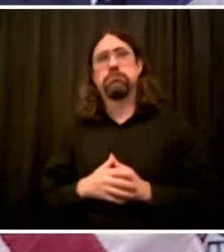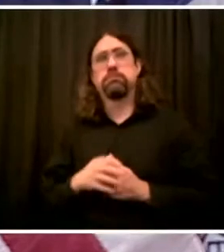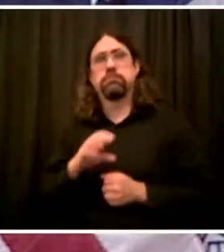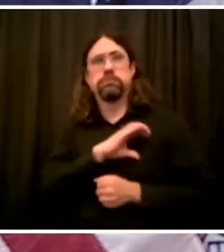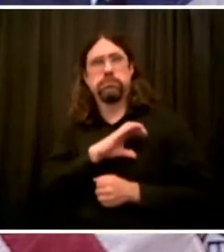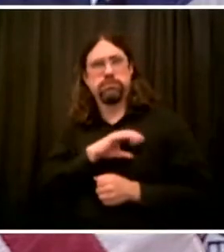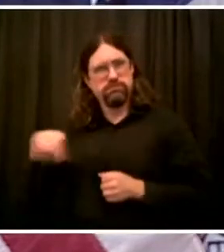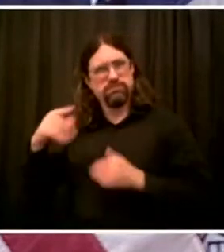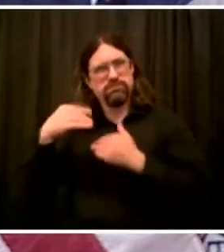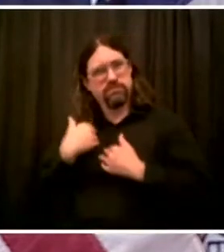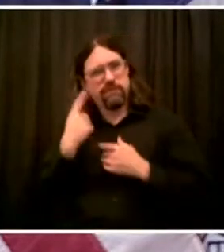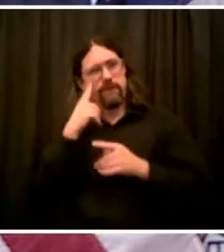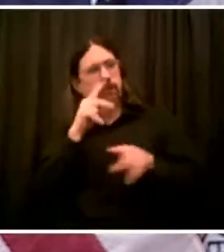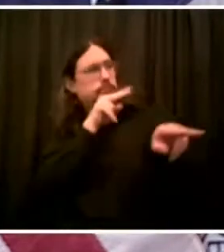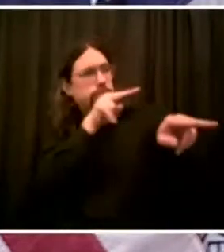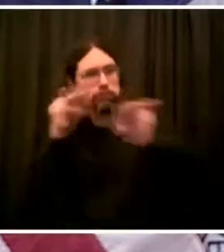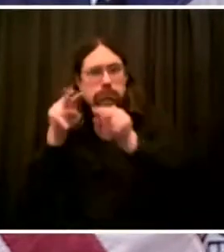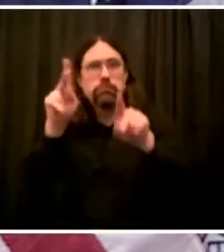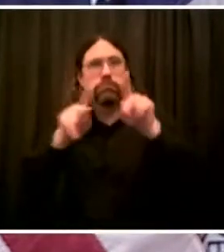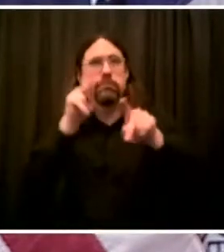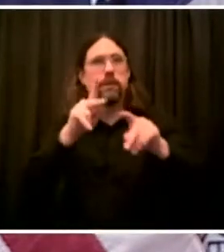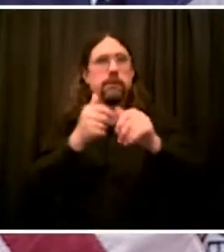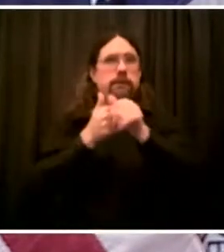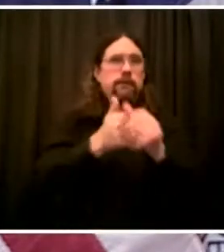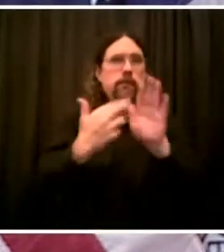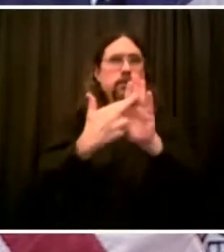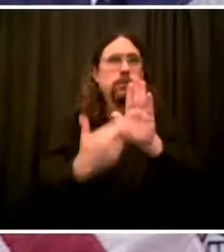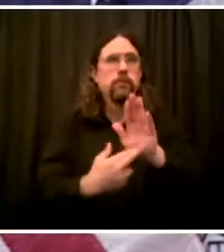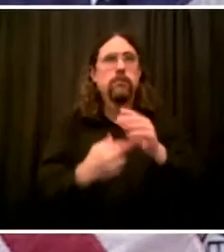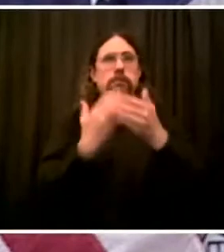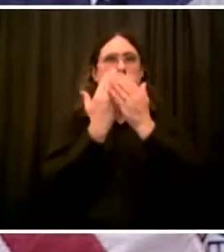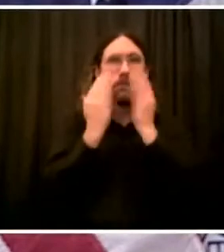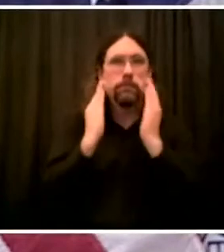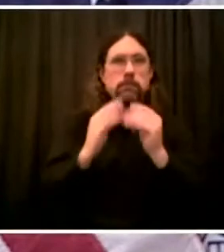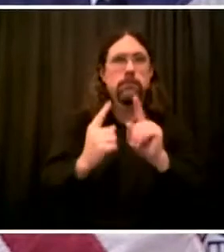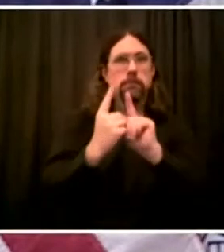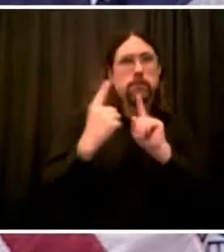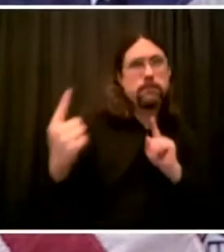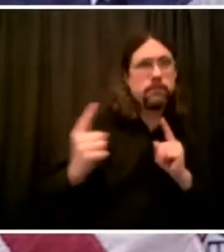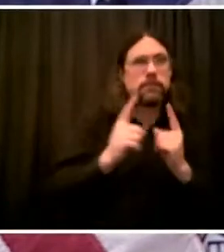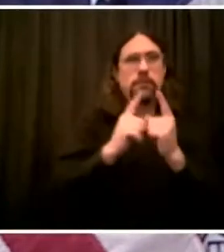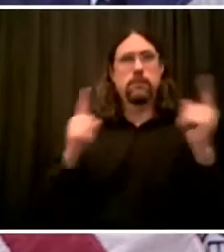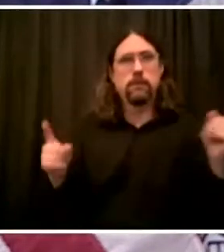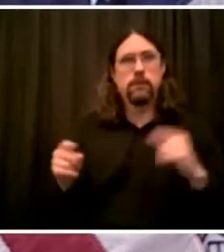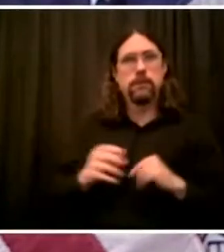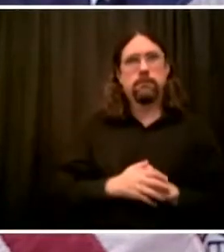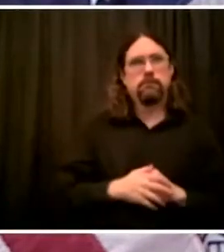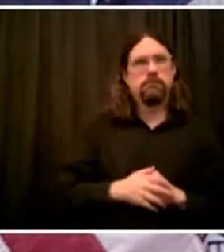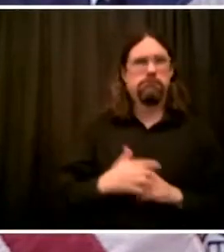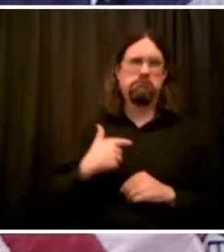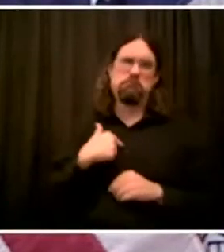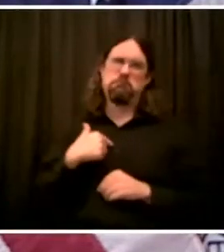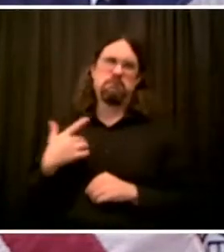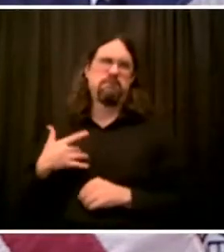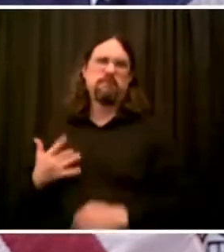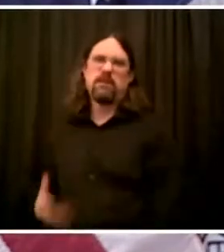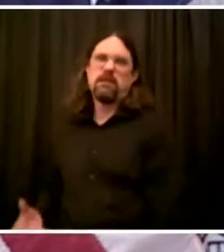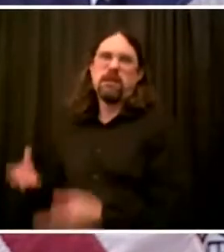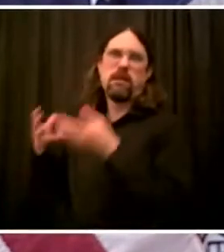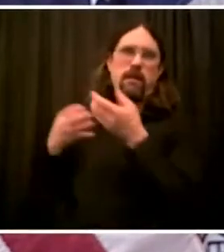of this crisis. And again, we have to do better at that, but there's no question that there's a role for the #1 public